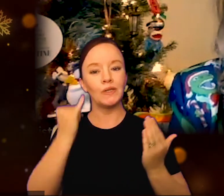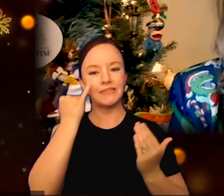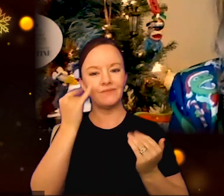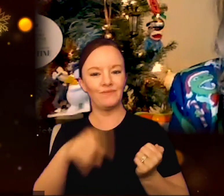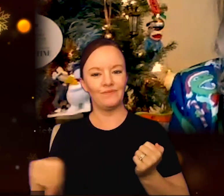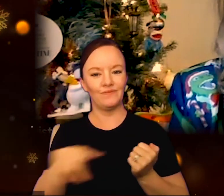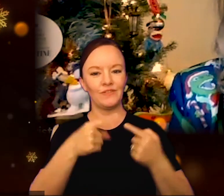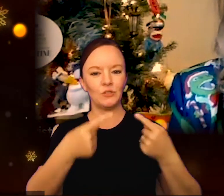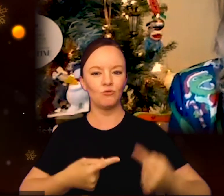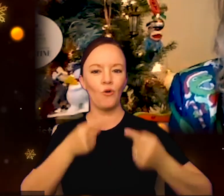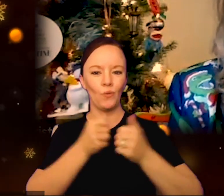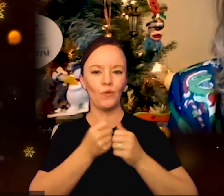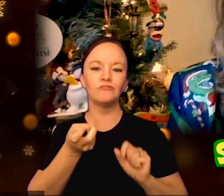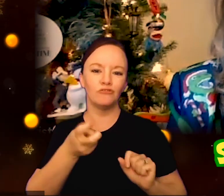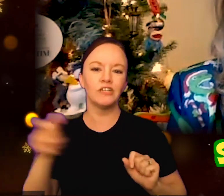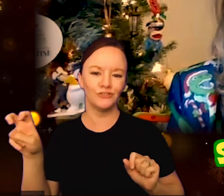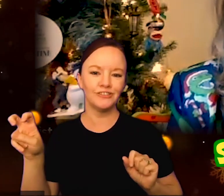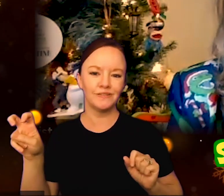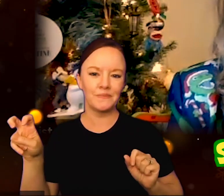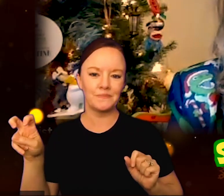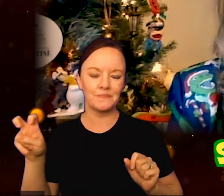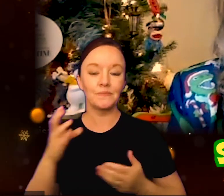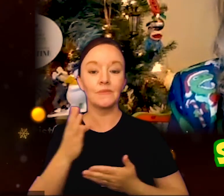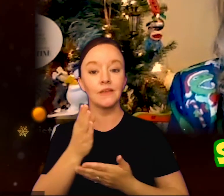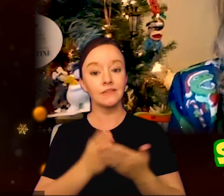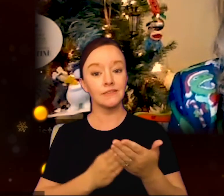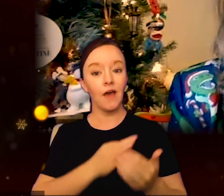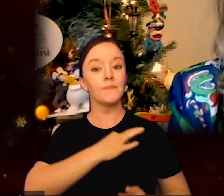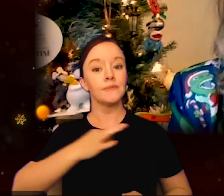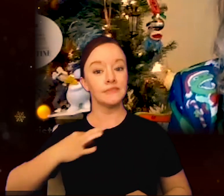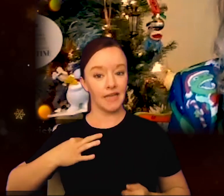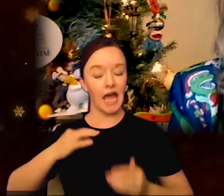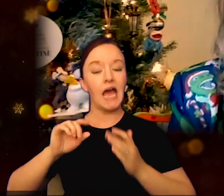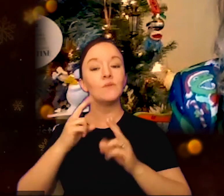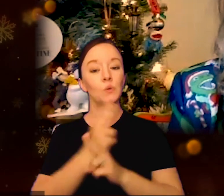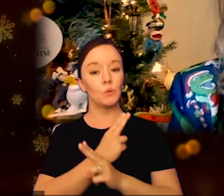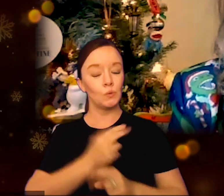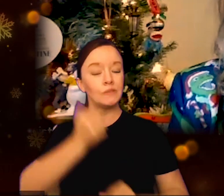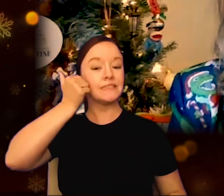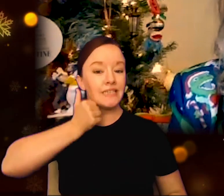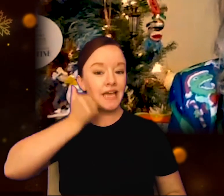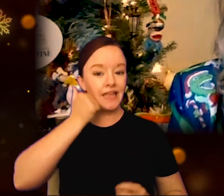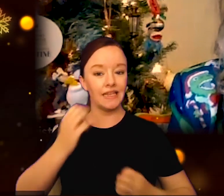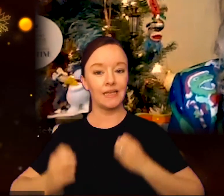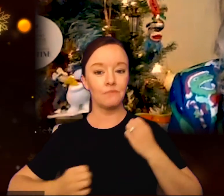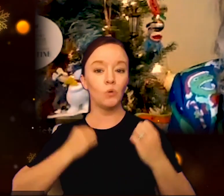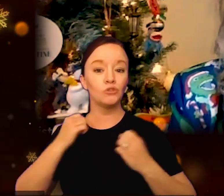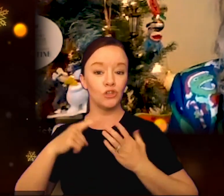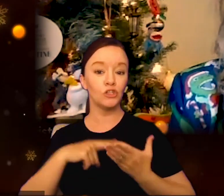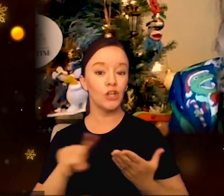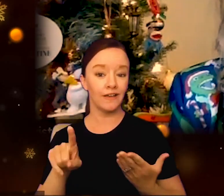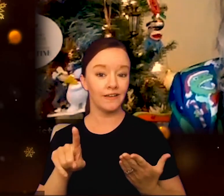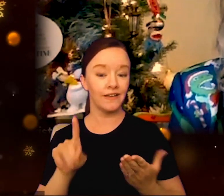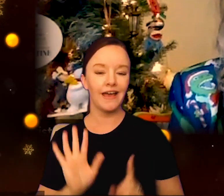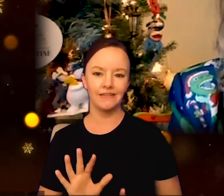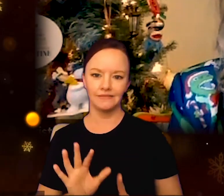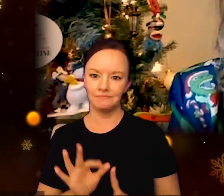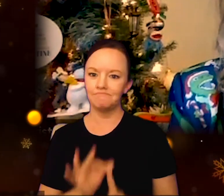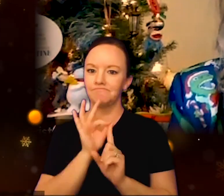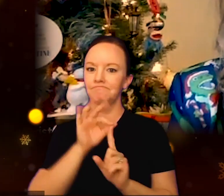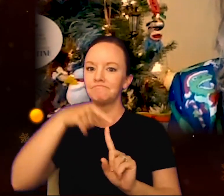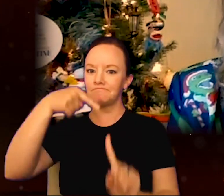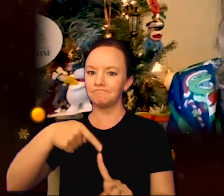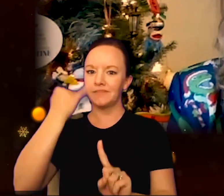with transitions. Some started using daily emotional checks, especially when teaching